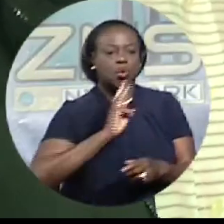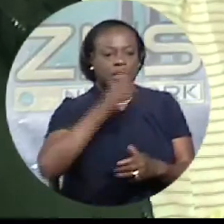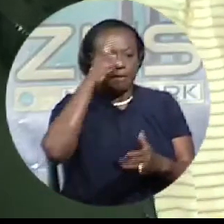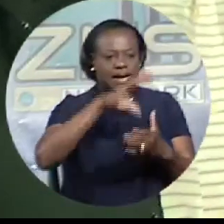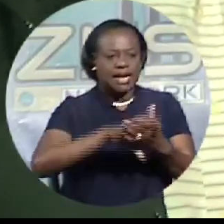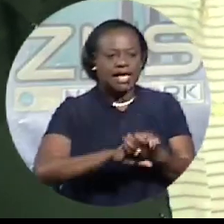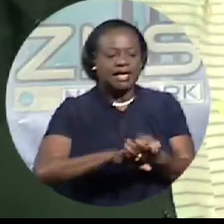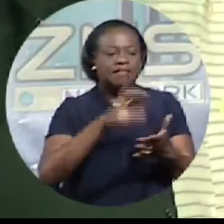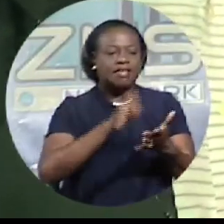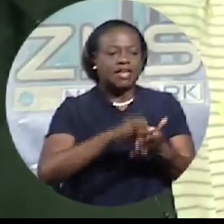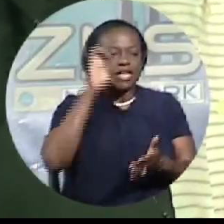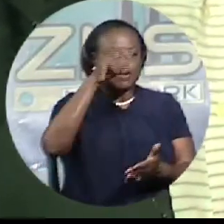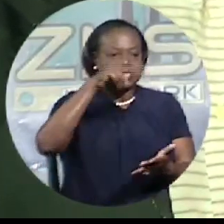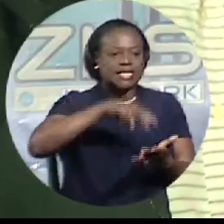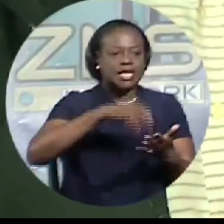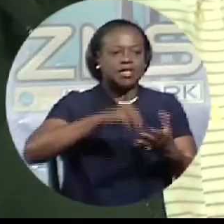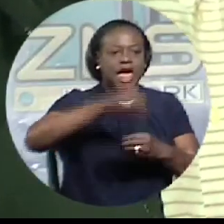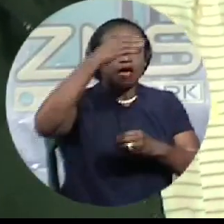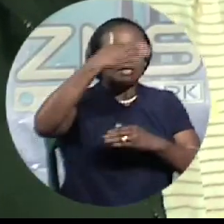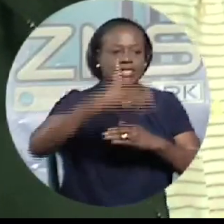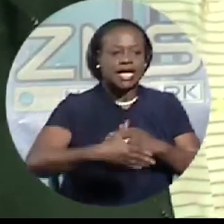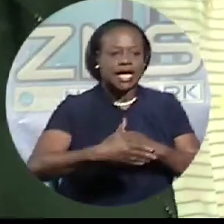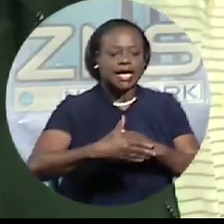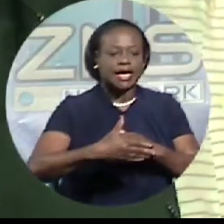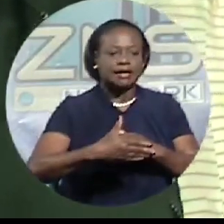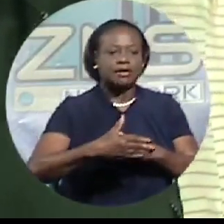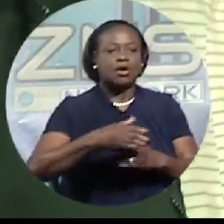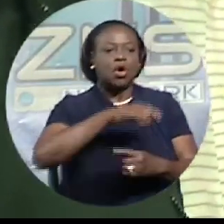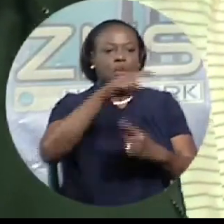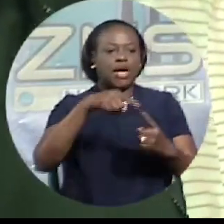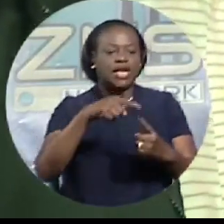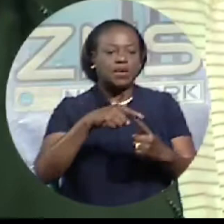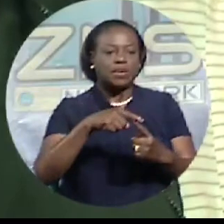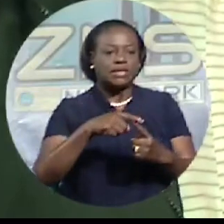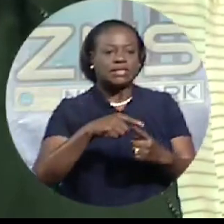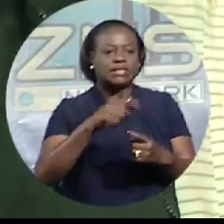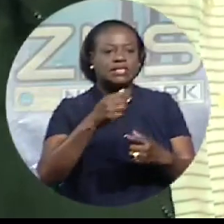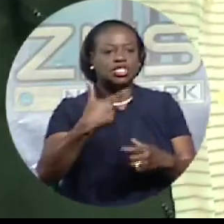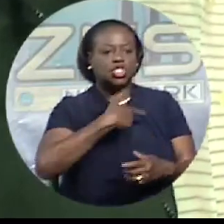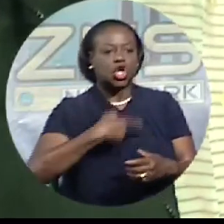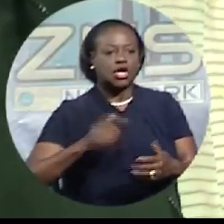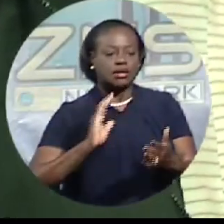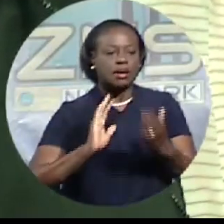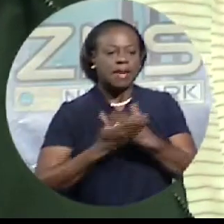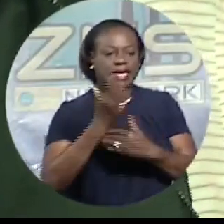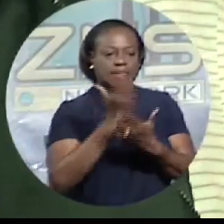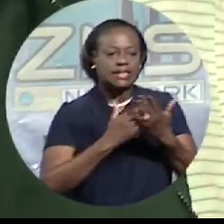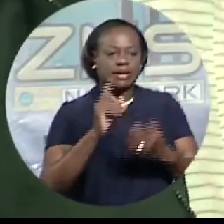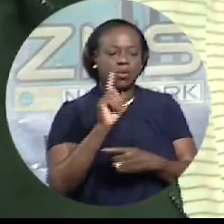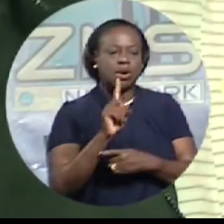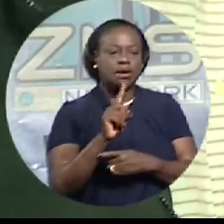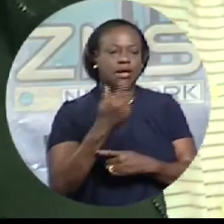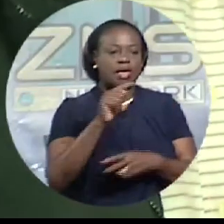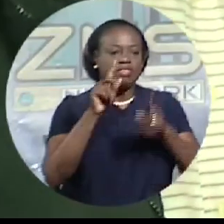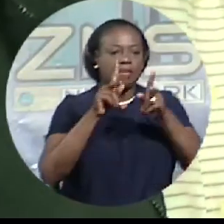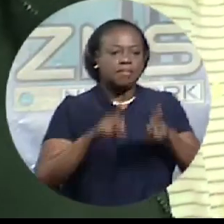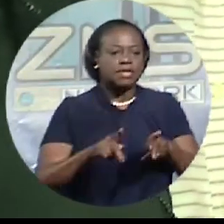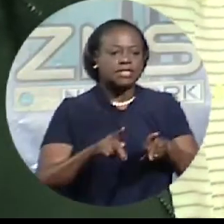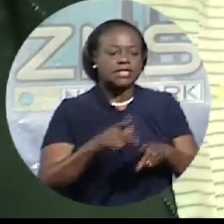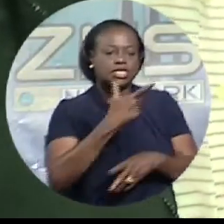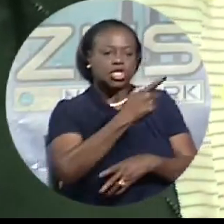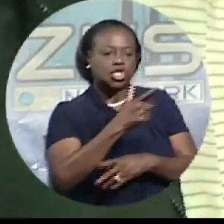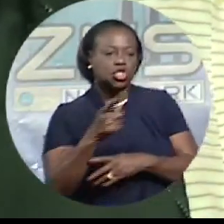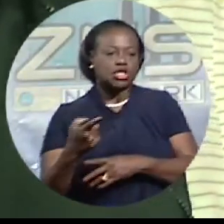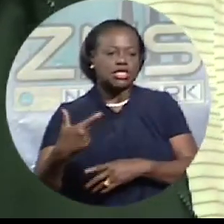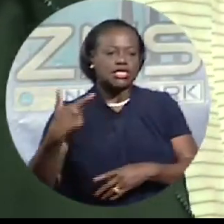believe that he was standing on the outside when he was accosted by someone, and the person's discharged shots